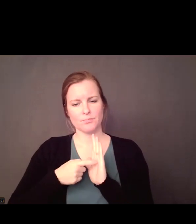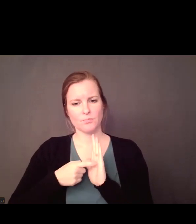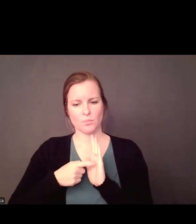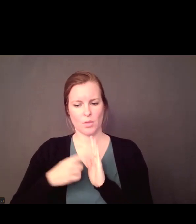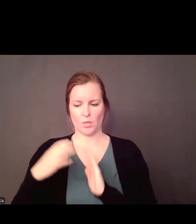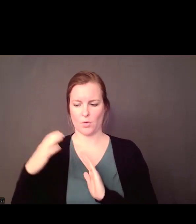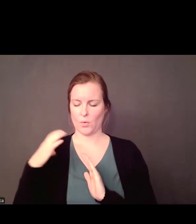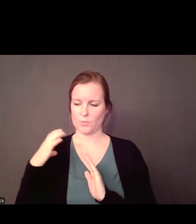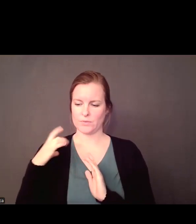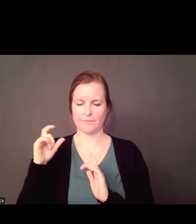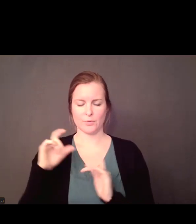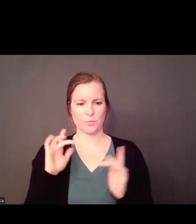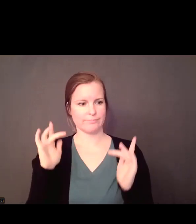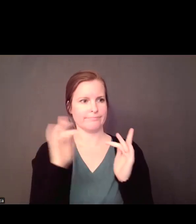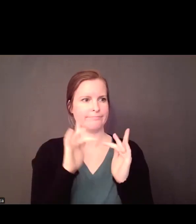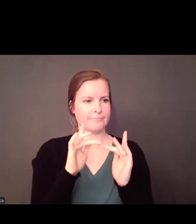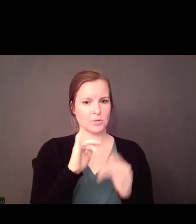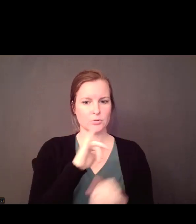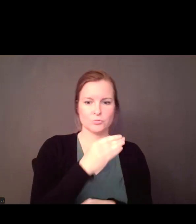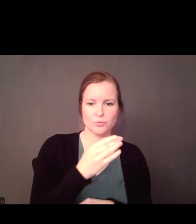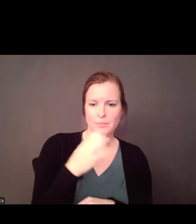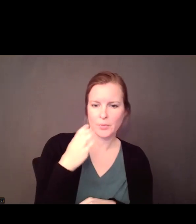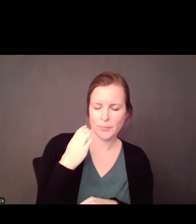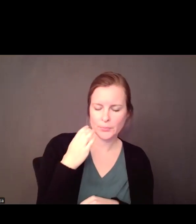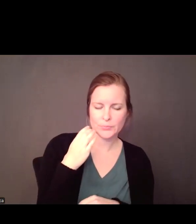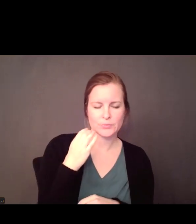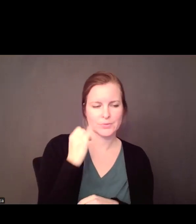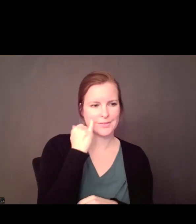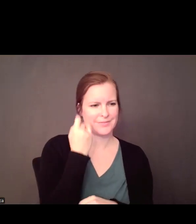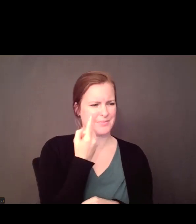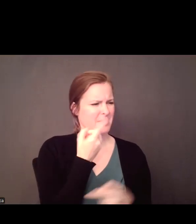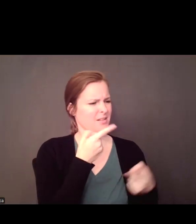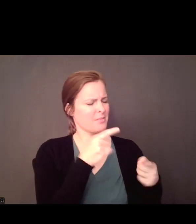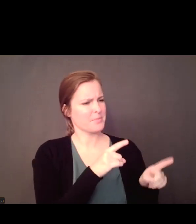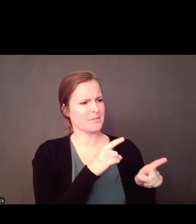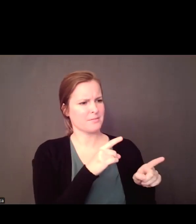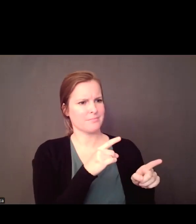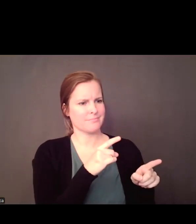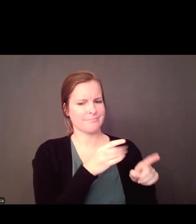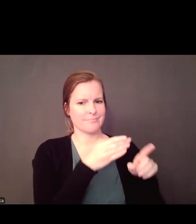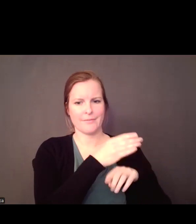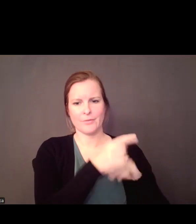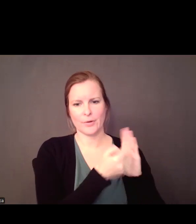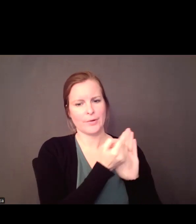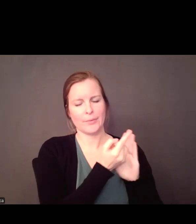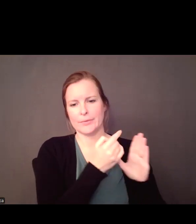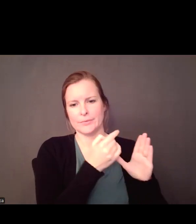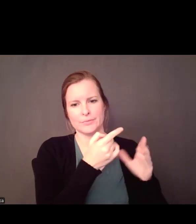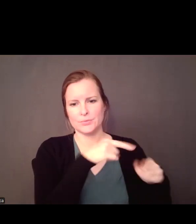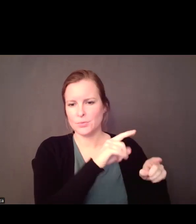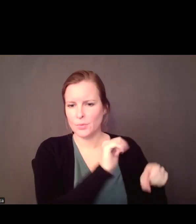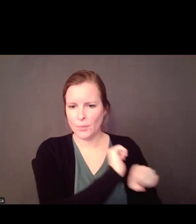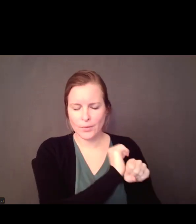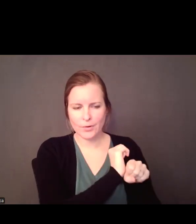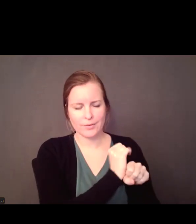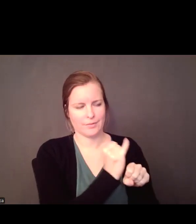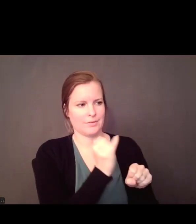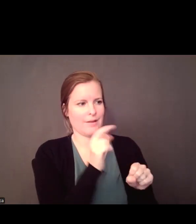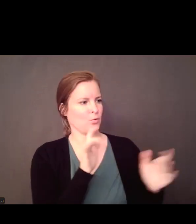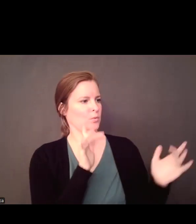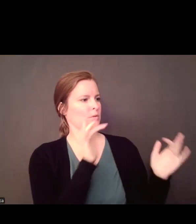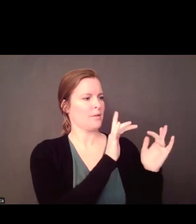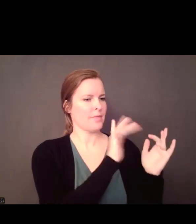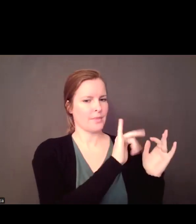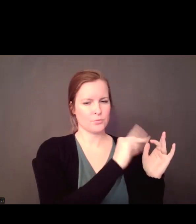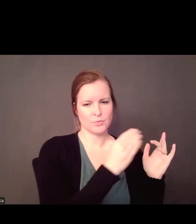coaches reach out to, say, a job coach if there's something going on, say, after hours in the workplace, or with folks,